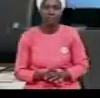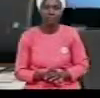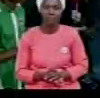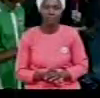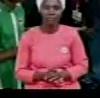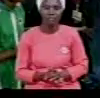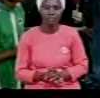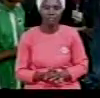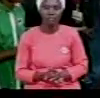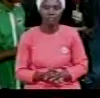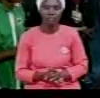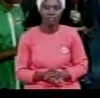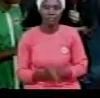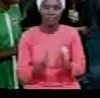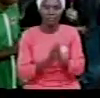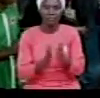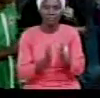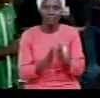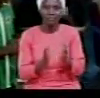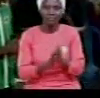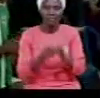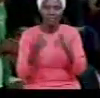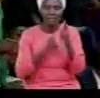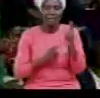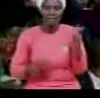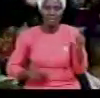God. I said, praise ye the Lord.